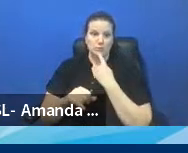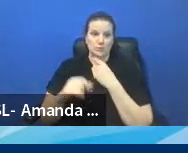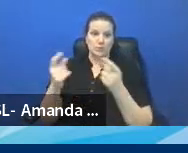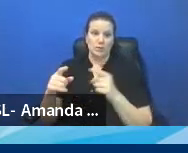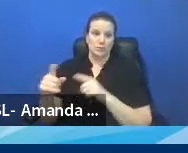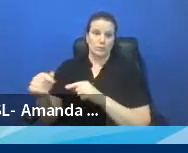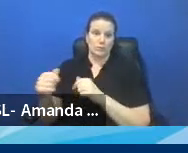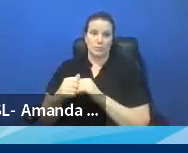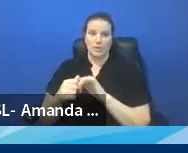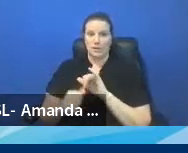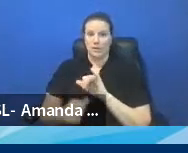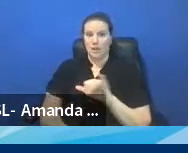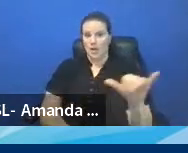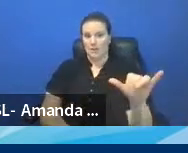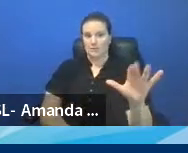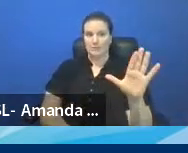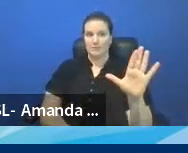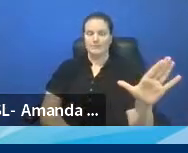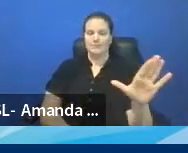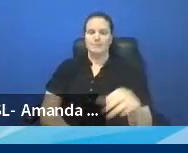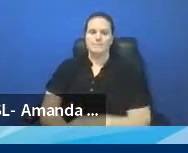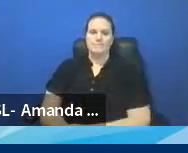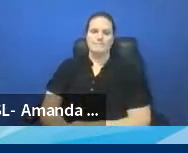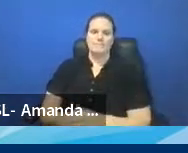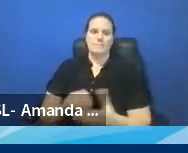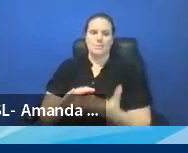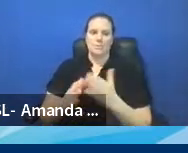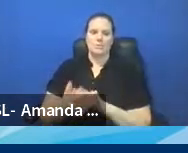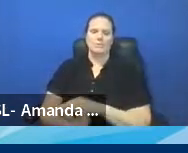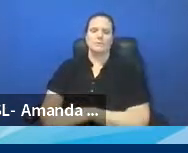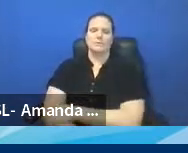consequences on that side of the community.